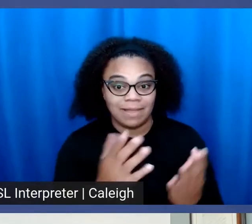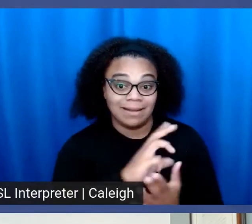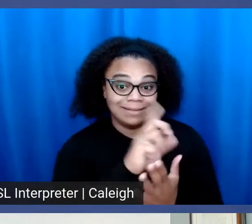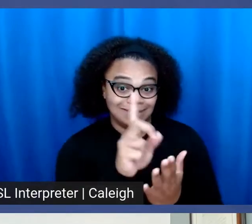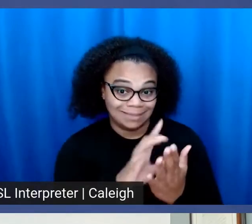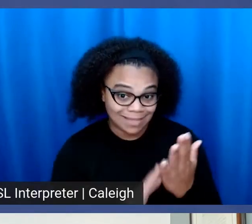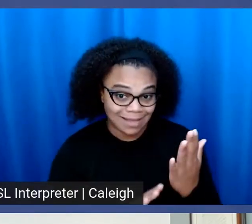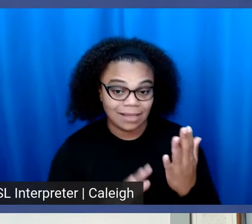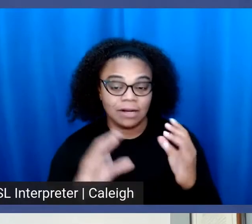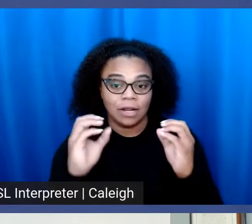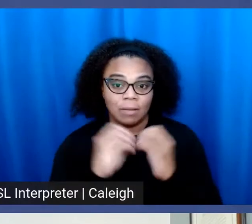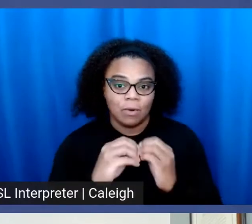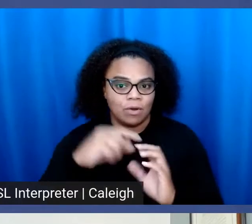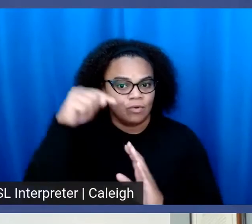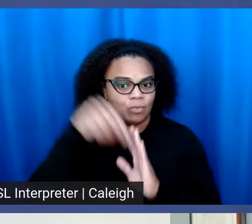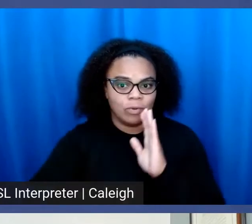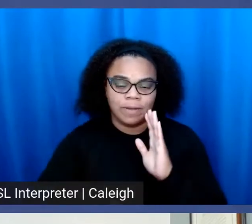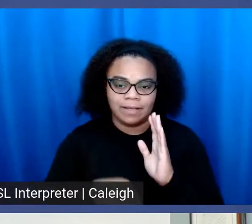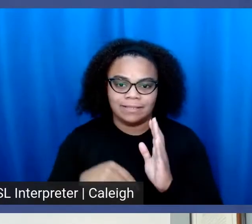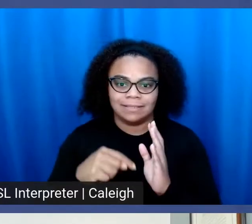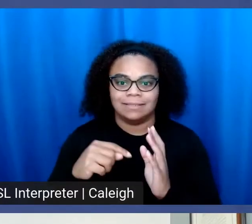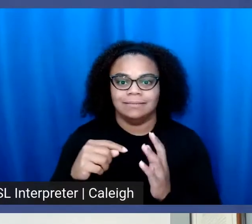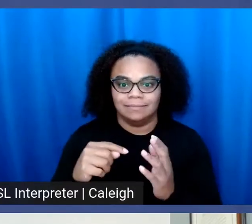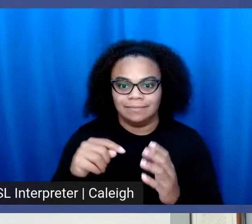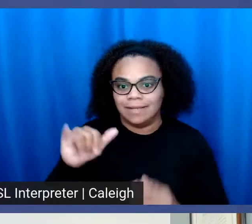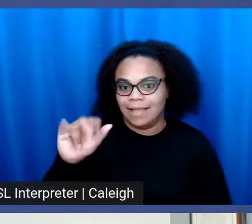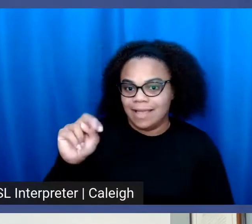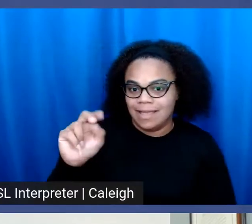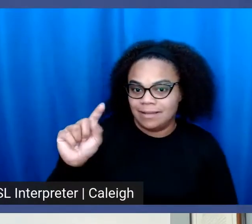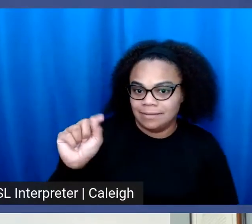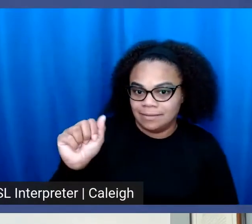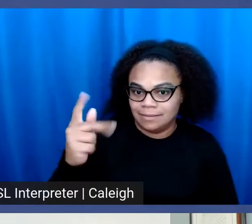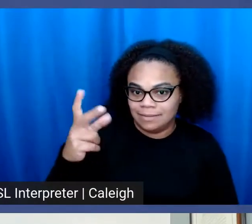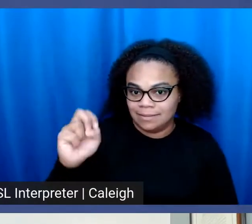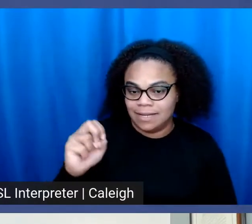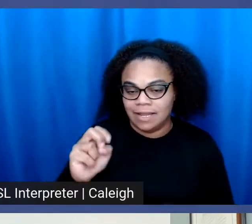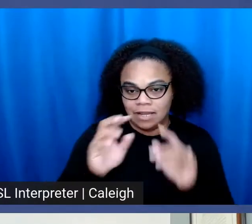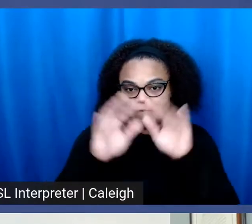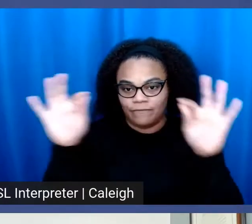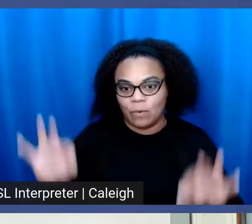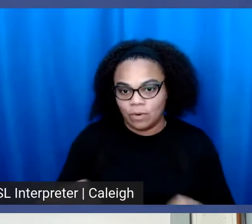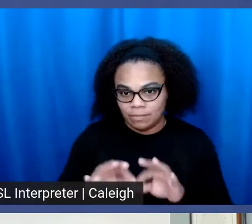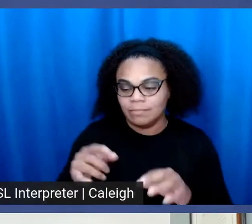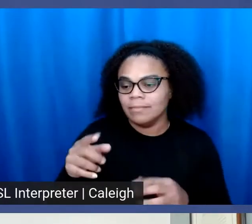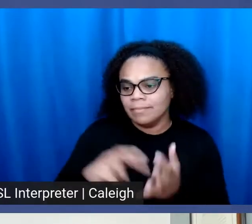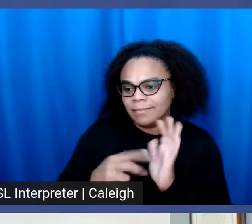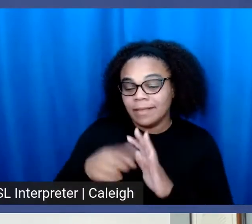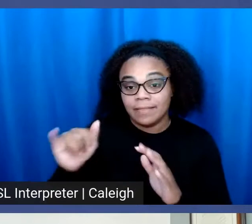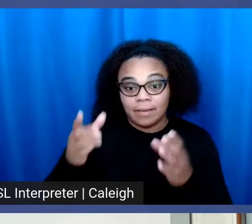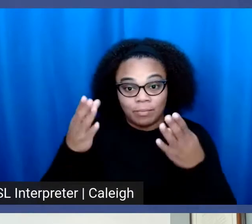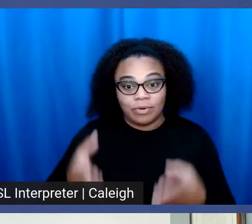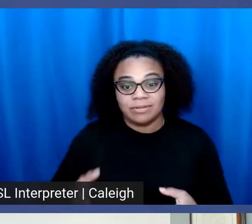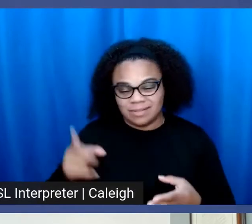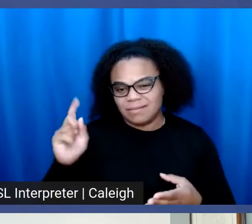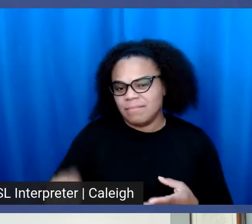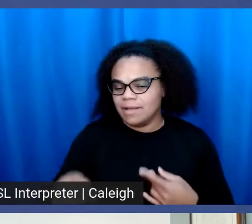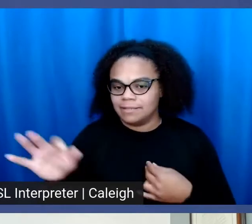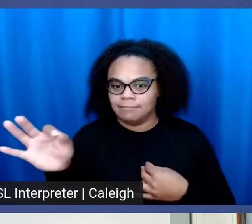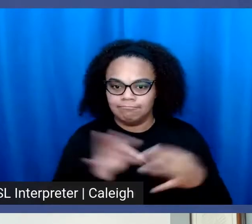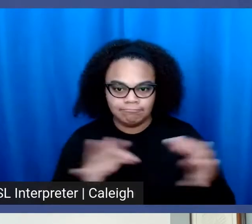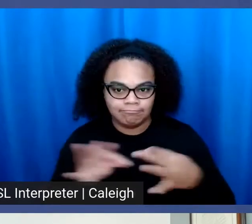more robust intake form so that the complainant would need to provide more information and a stronger rationale for withdrawing the